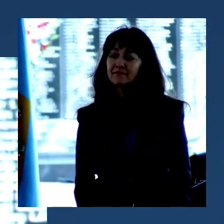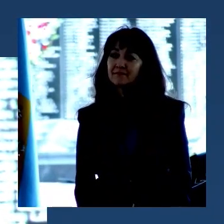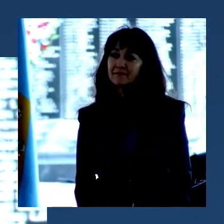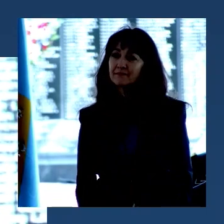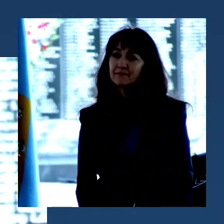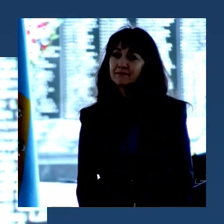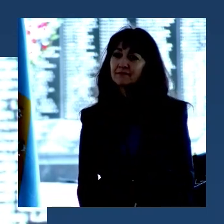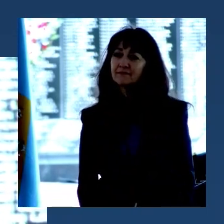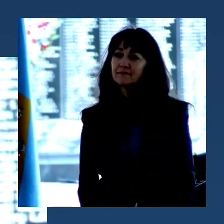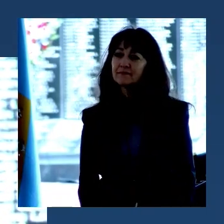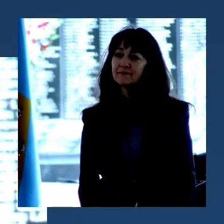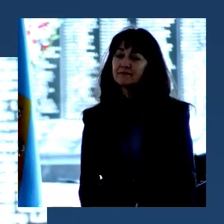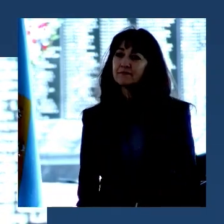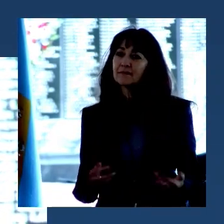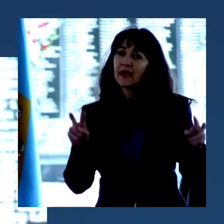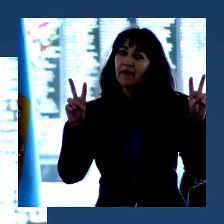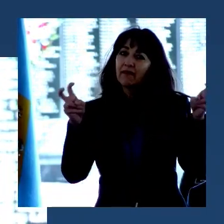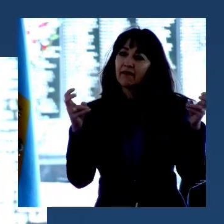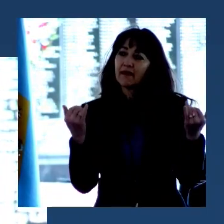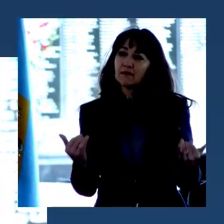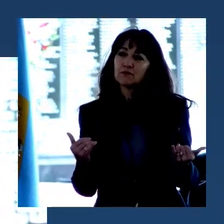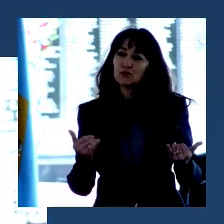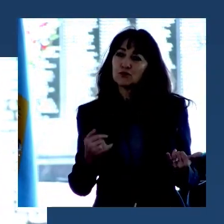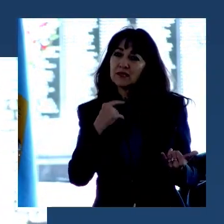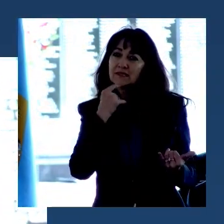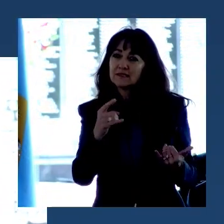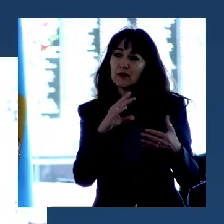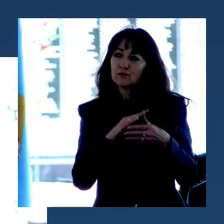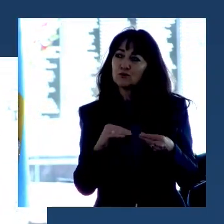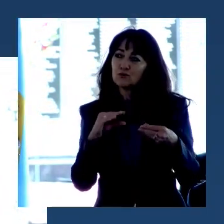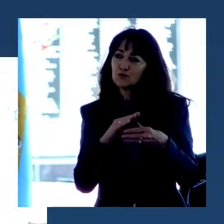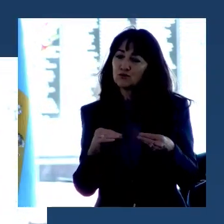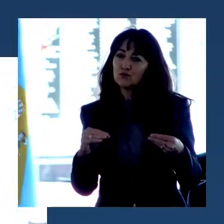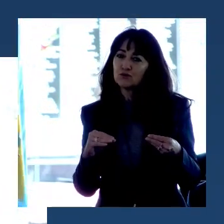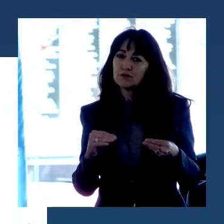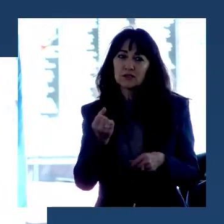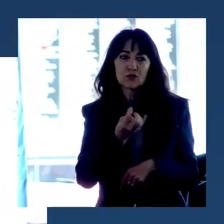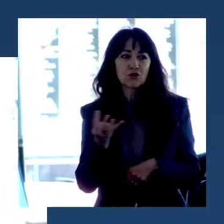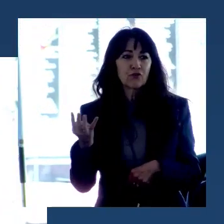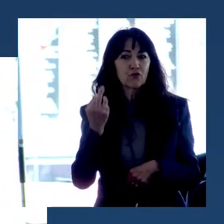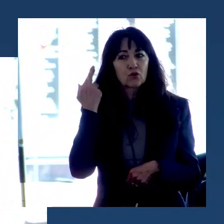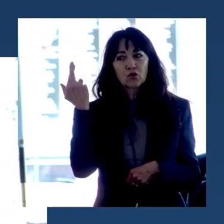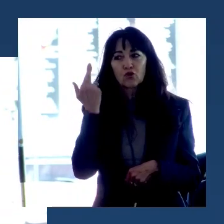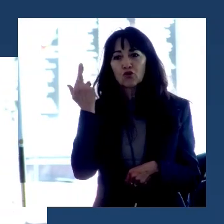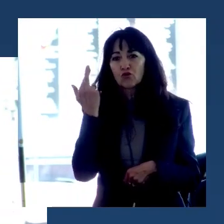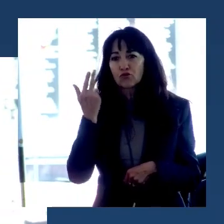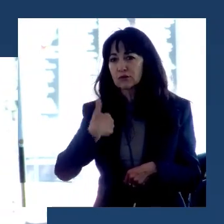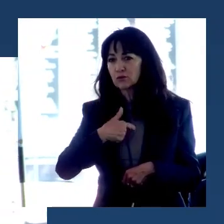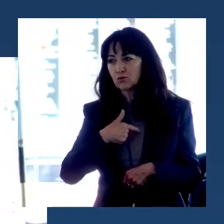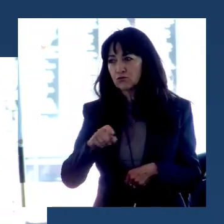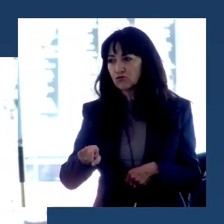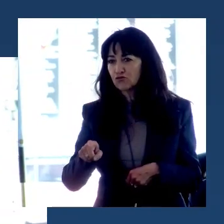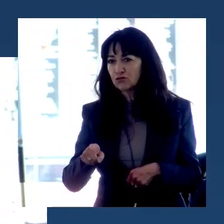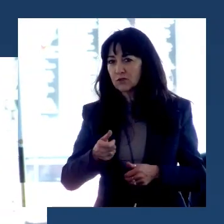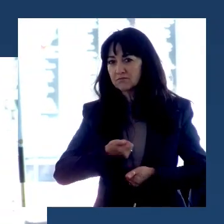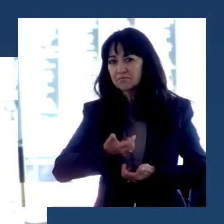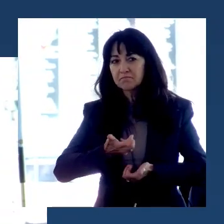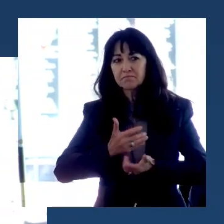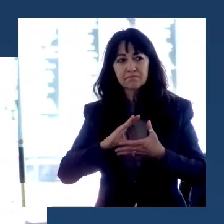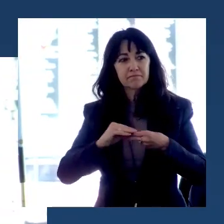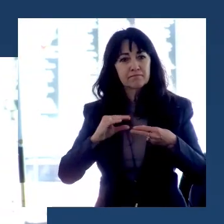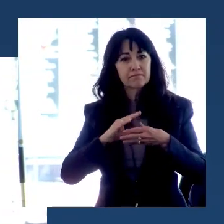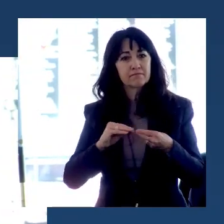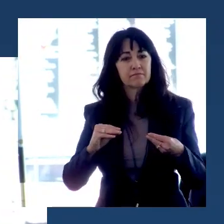The recurring theme you've heard today is about telling stories. There's a few reasons that we should do this. One is